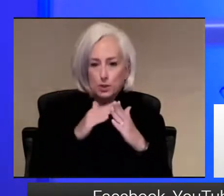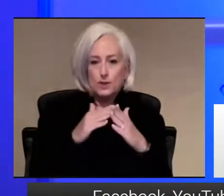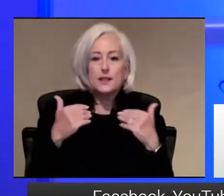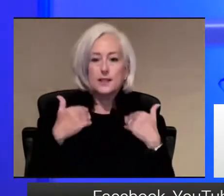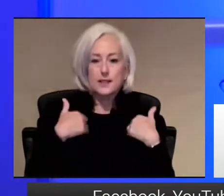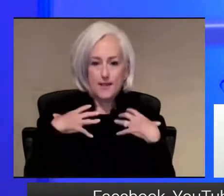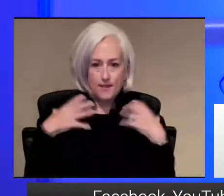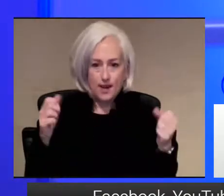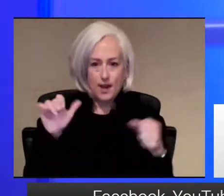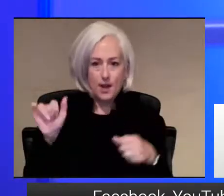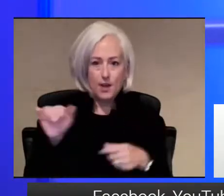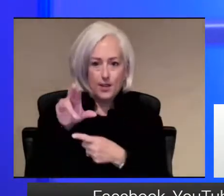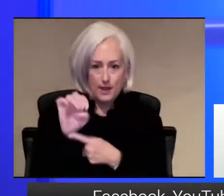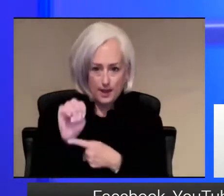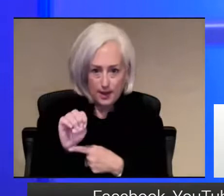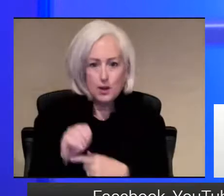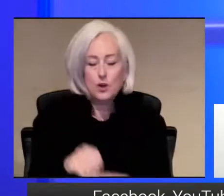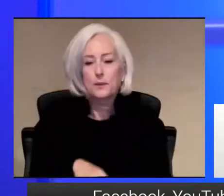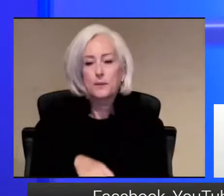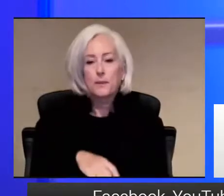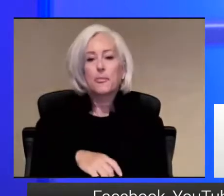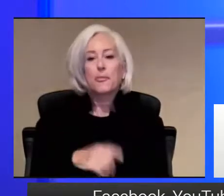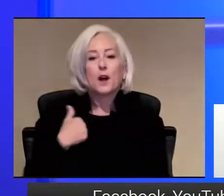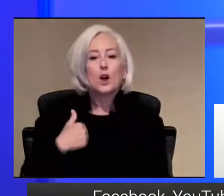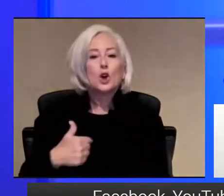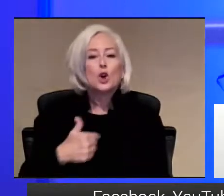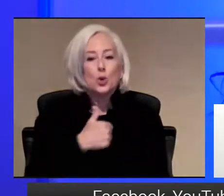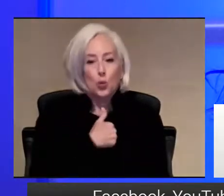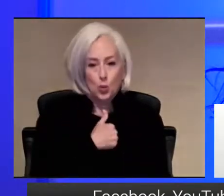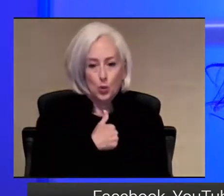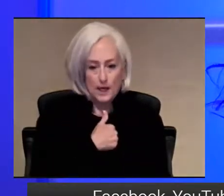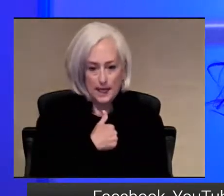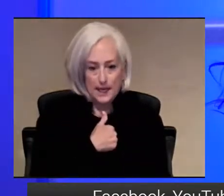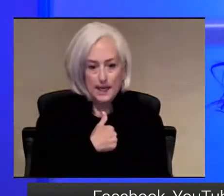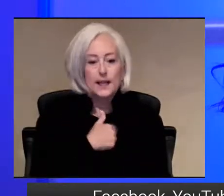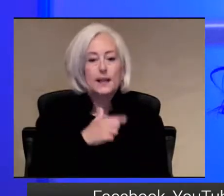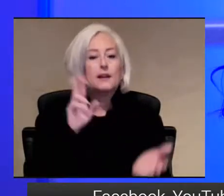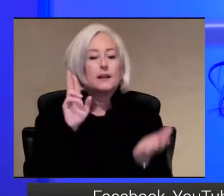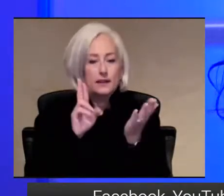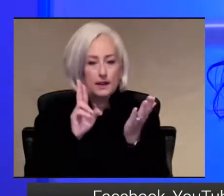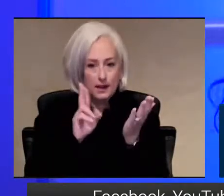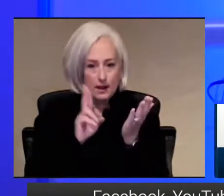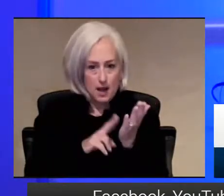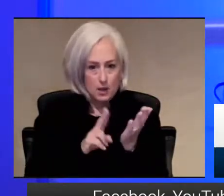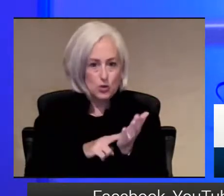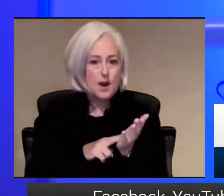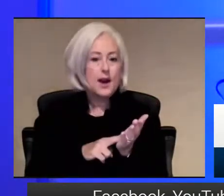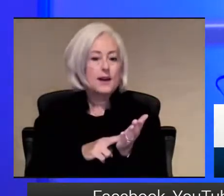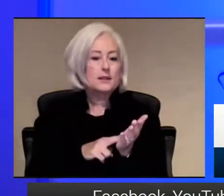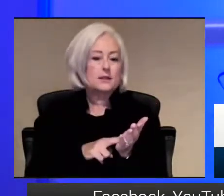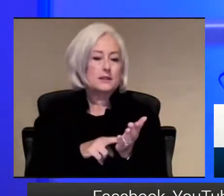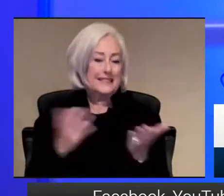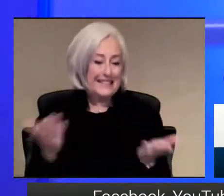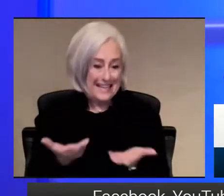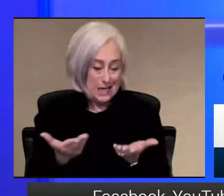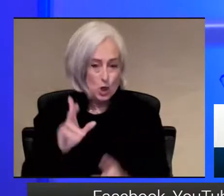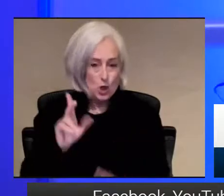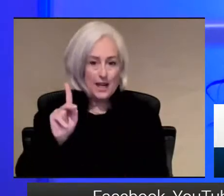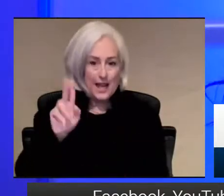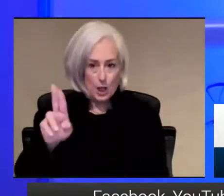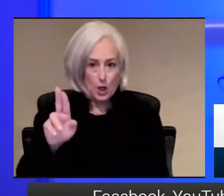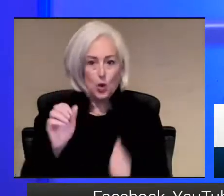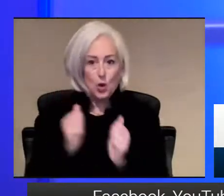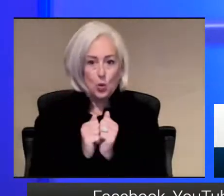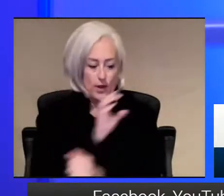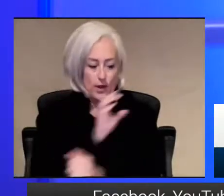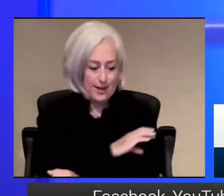healthcare. We are actually contracted here at KU with a clinic where you can go and